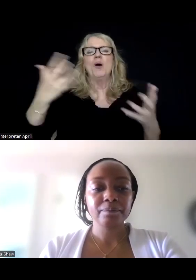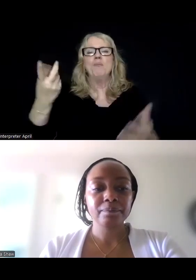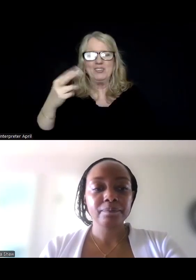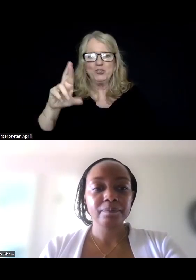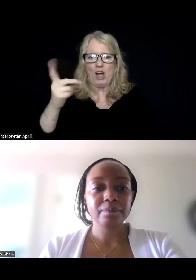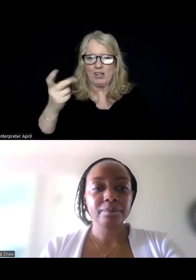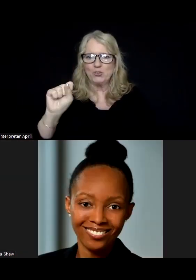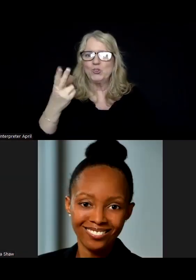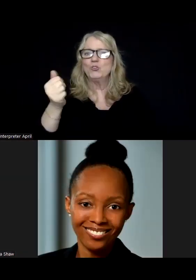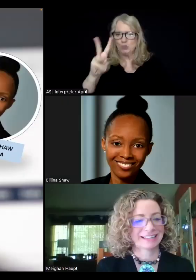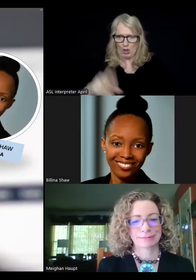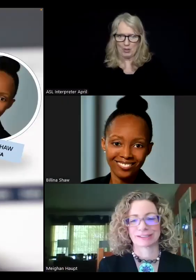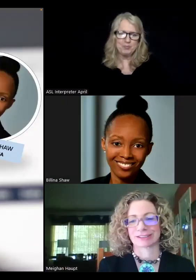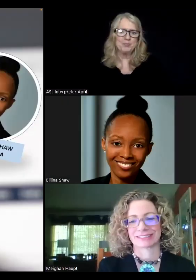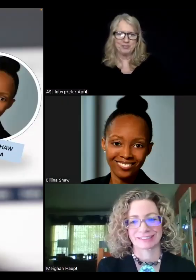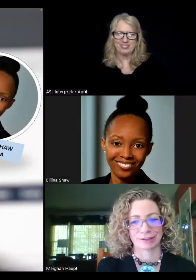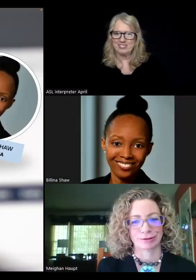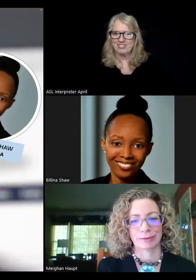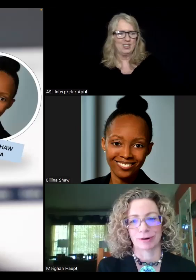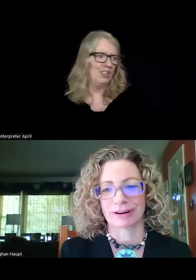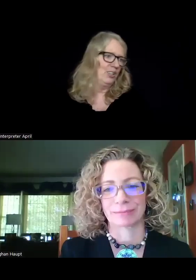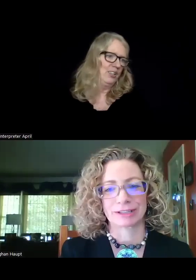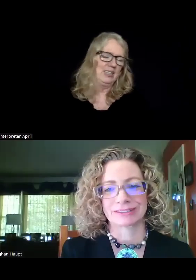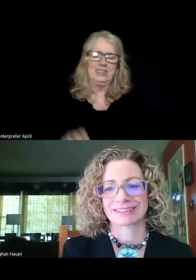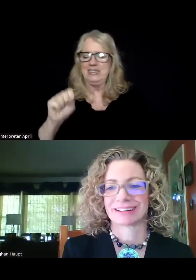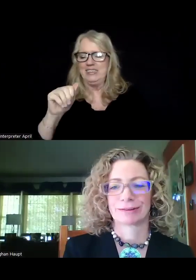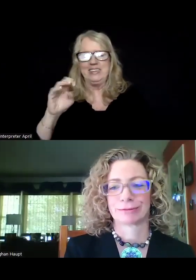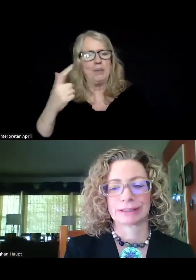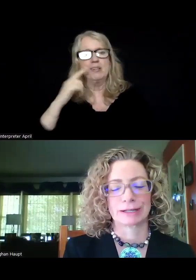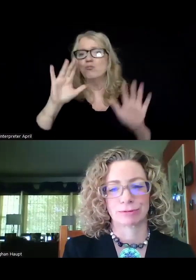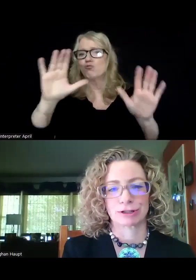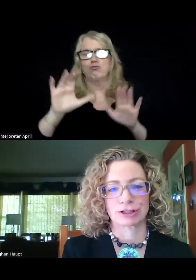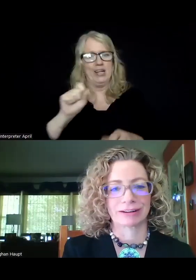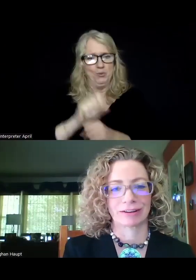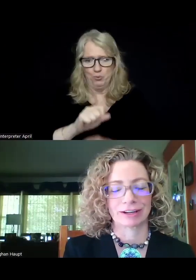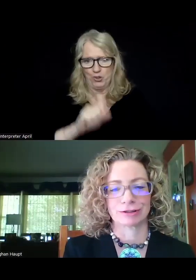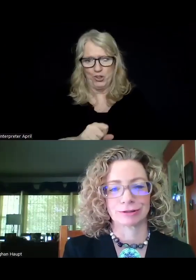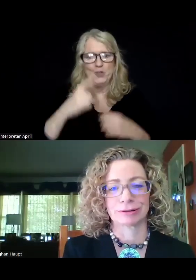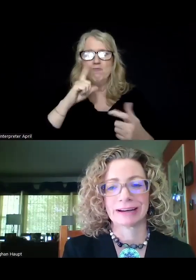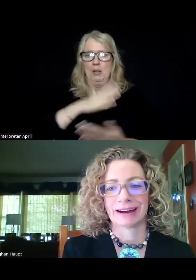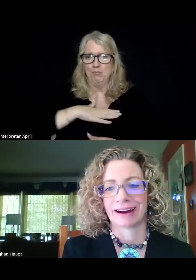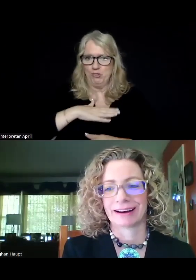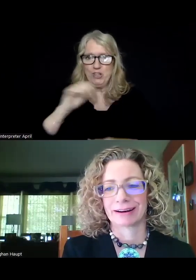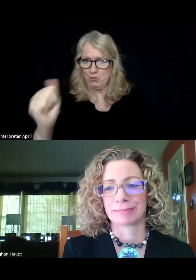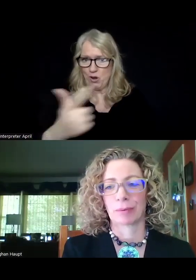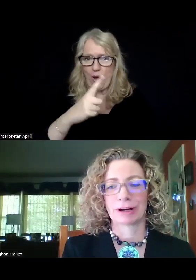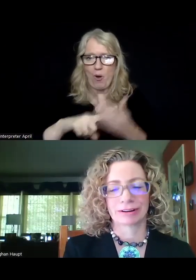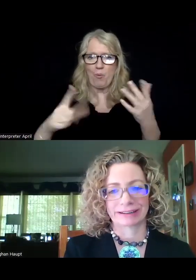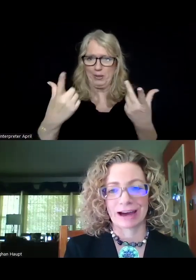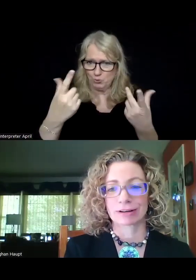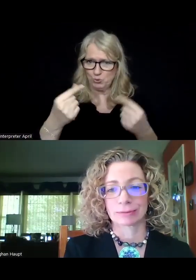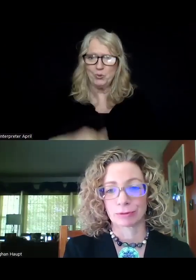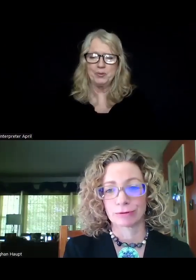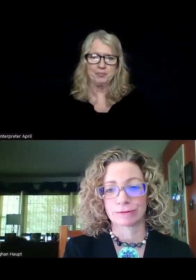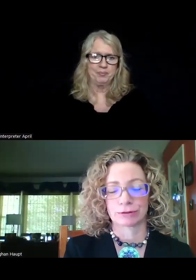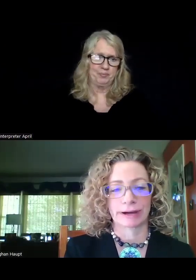Shaw. SAMHSA just does such great work, and we just really appreciate all that you do. We are